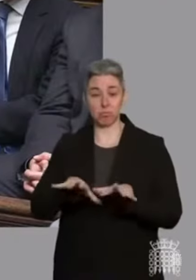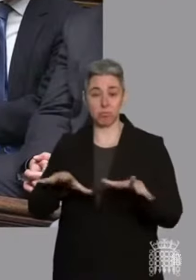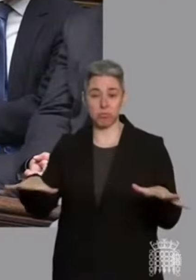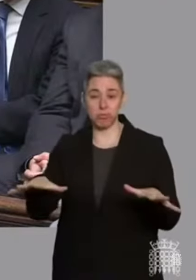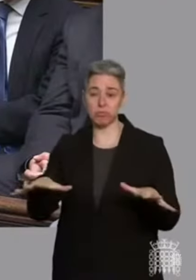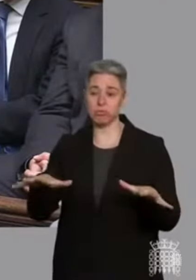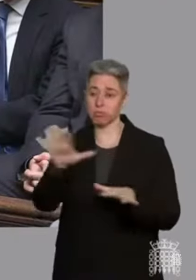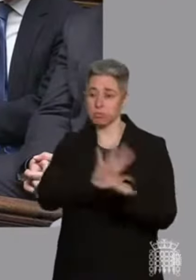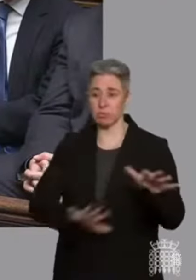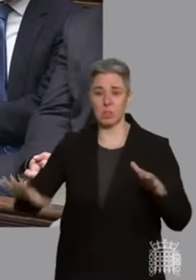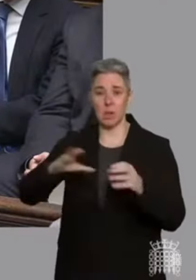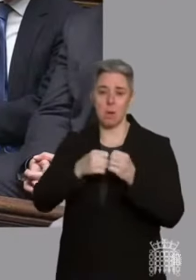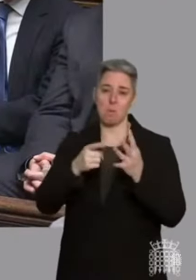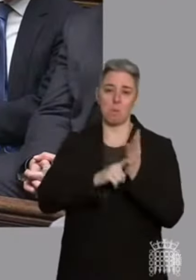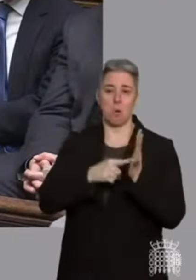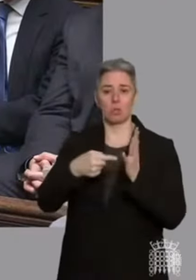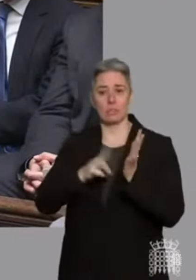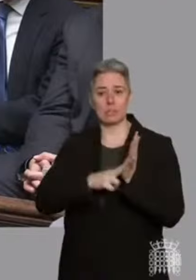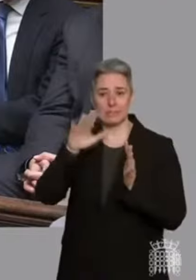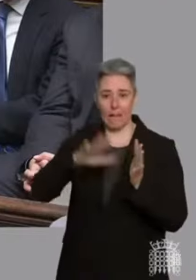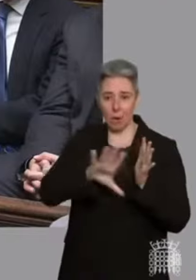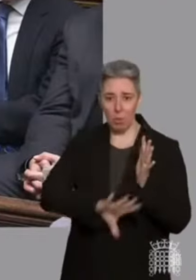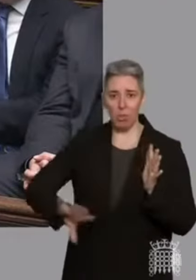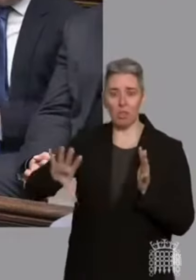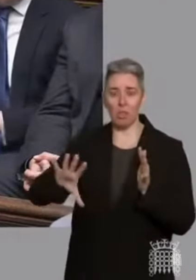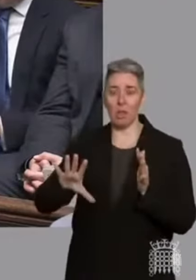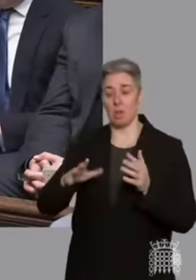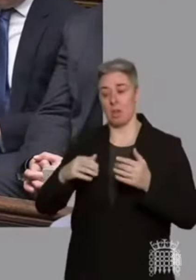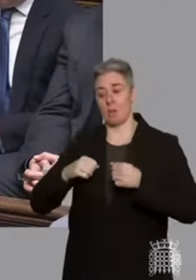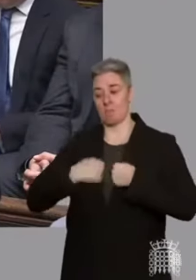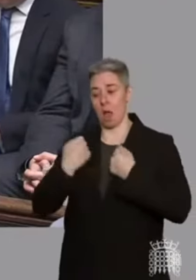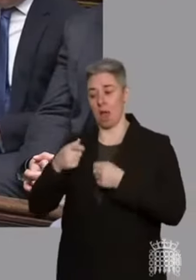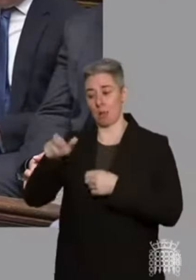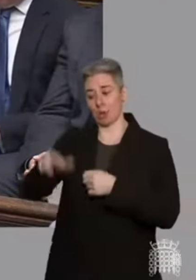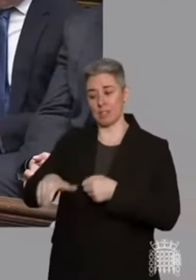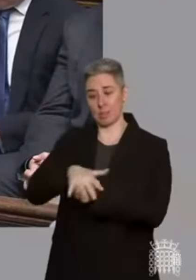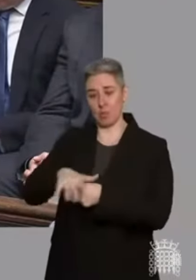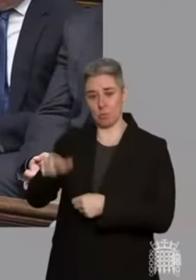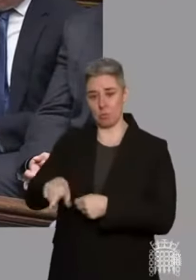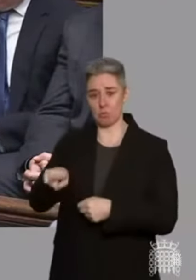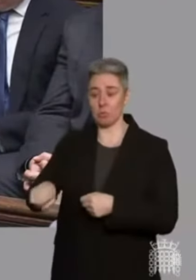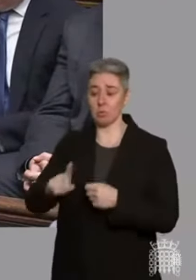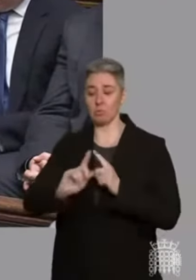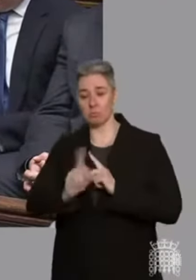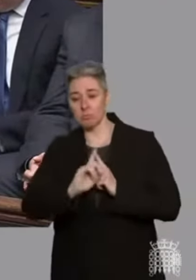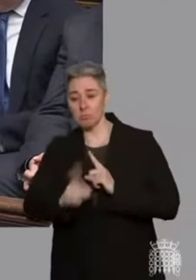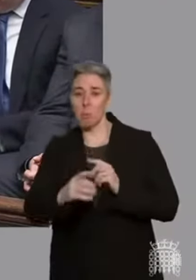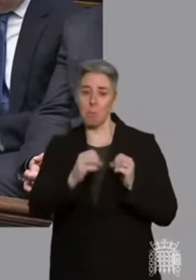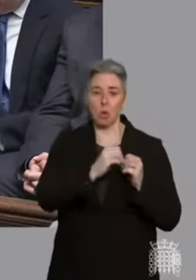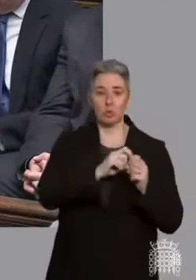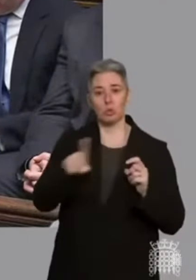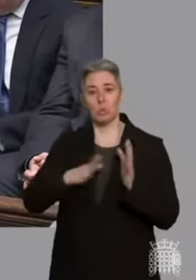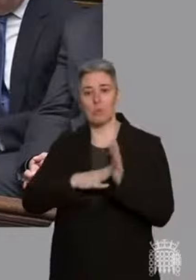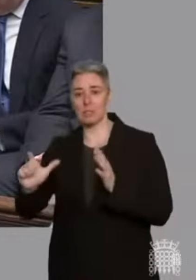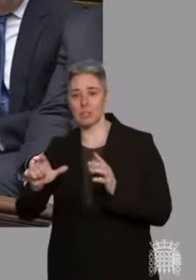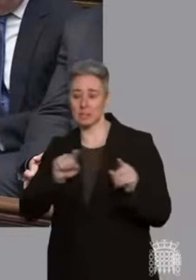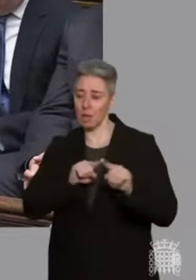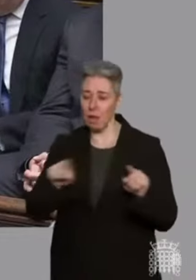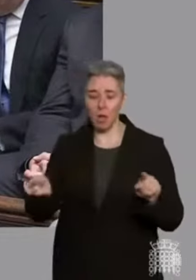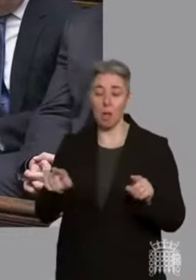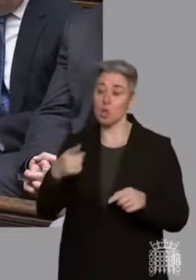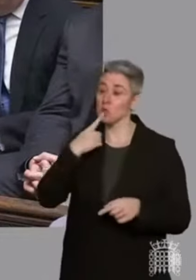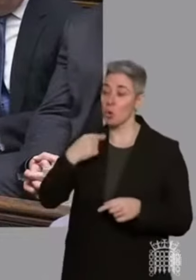Sophie, who commutes from Walkden to Manchester, recently told me almost every day at least one peak time